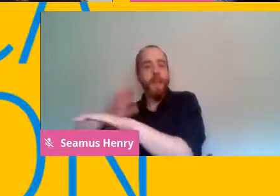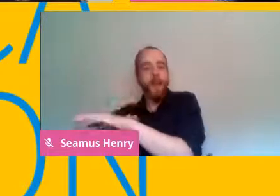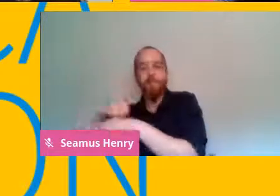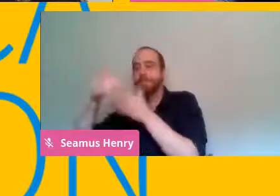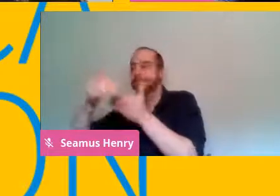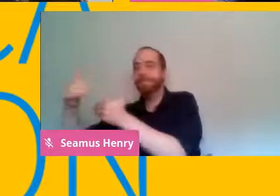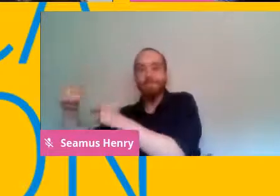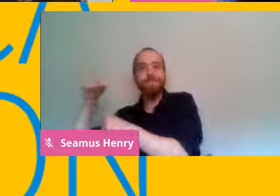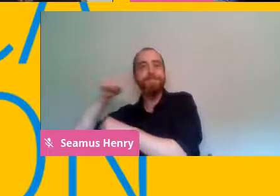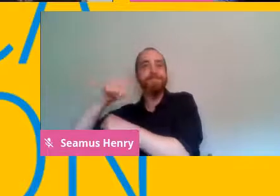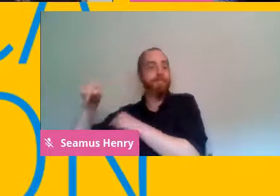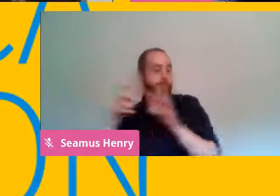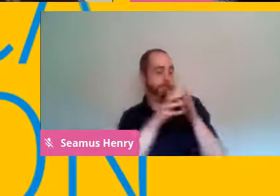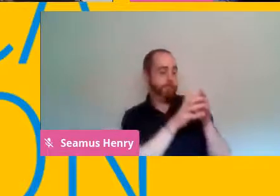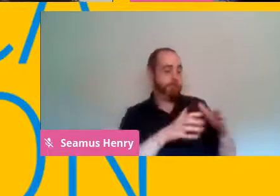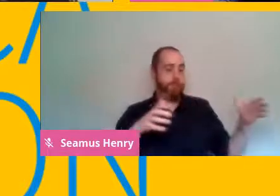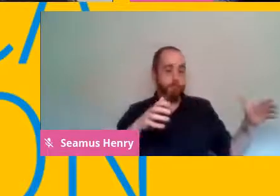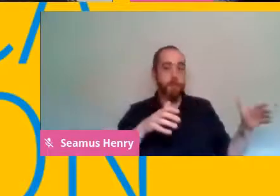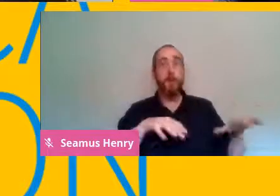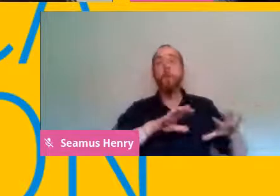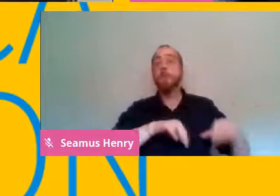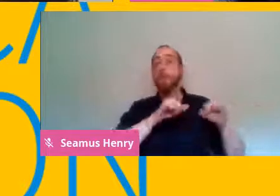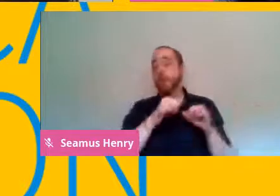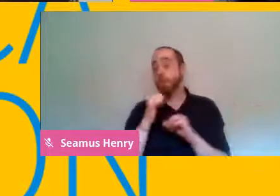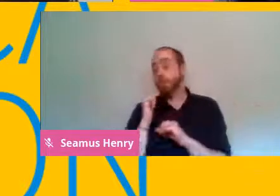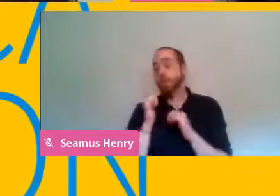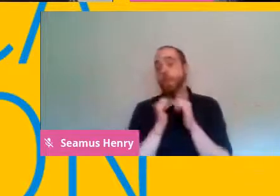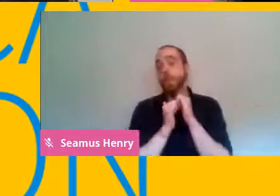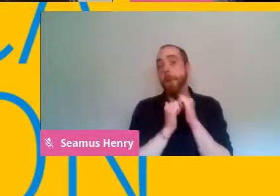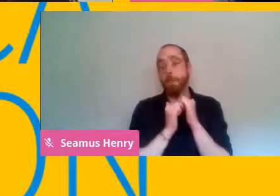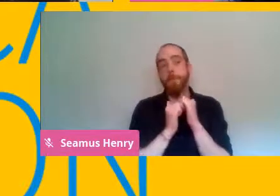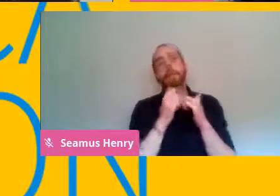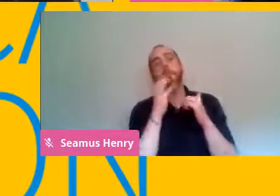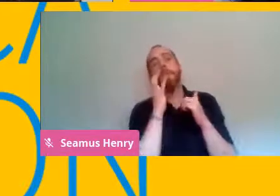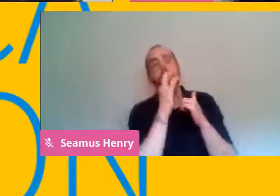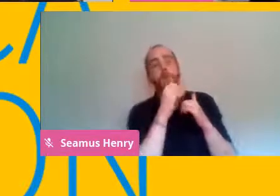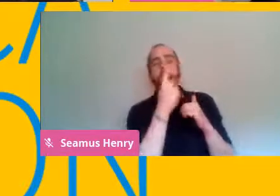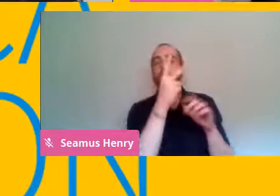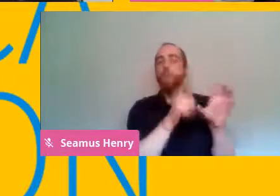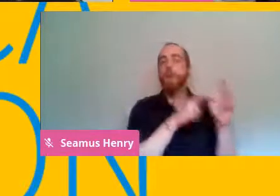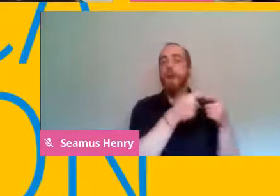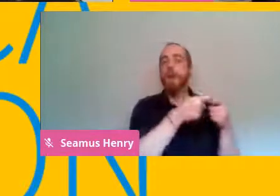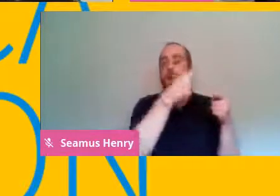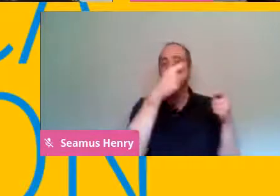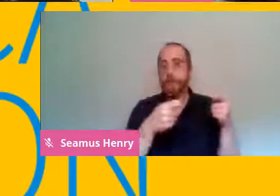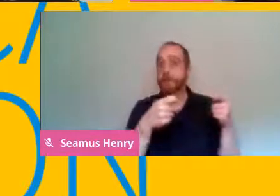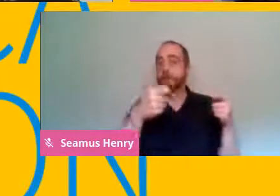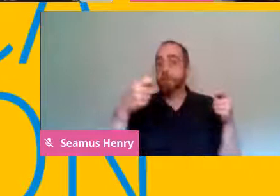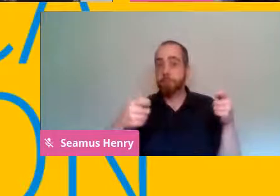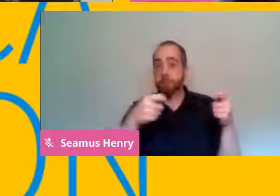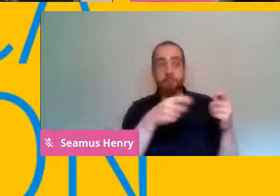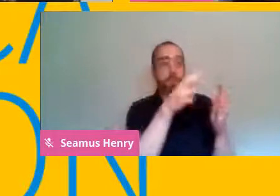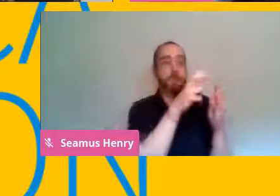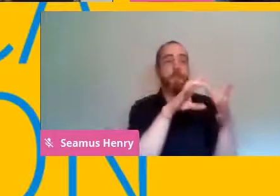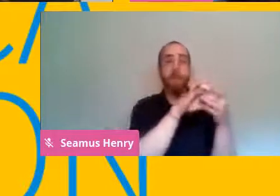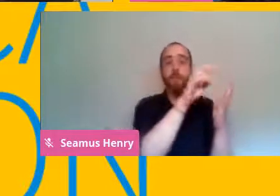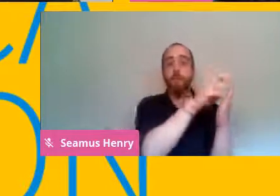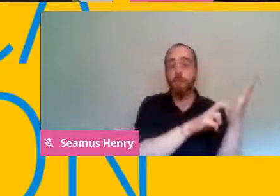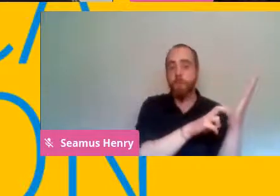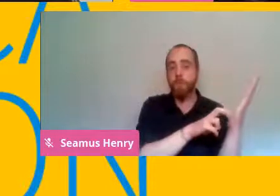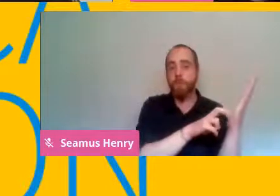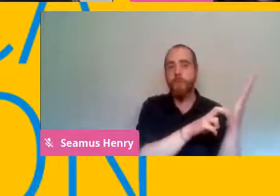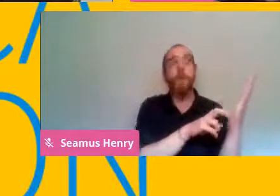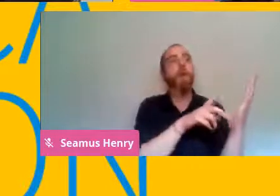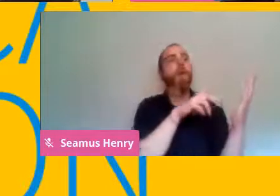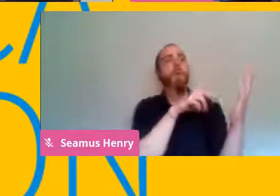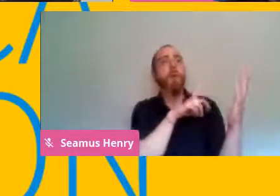March, demanding a 2-year extension to all precarious contracts. We did this because we anticipated that a hiring freeze would be introduced, and